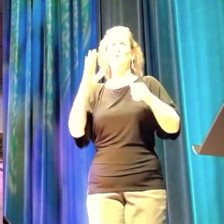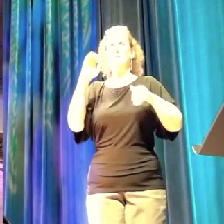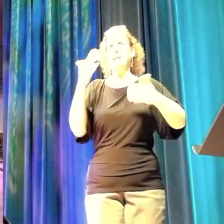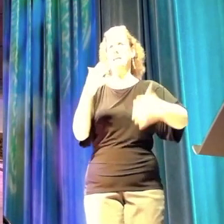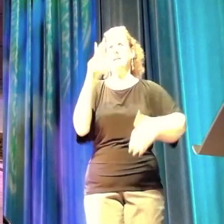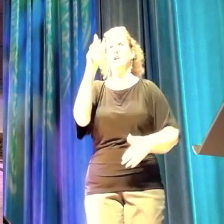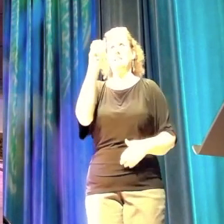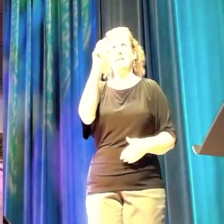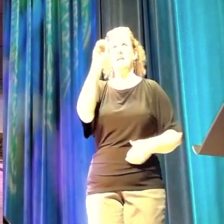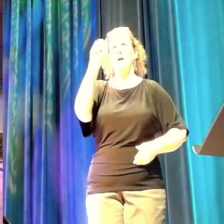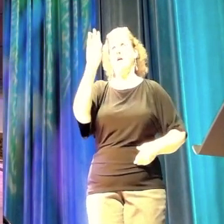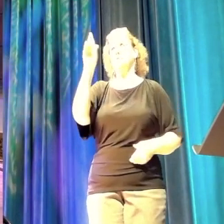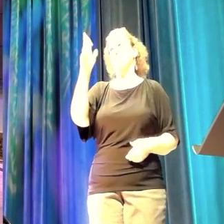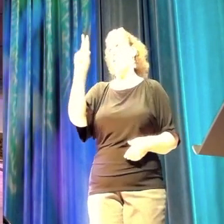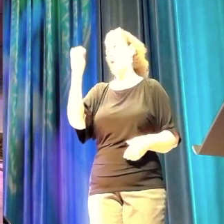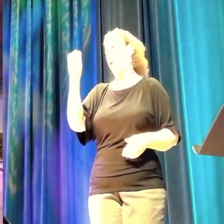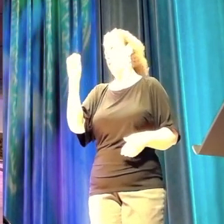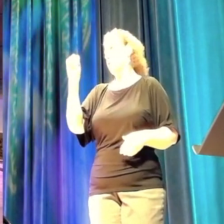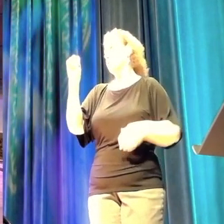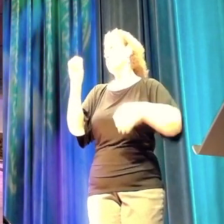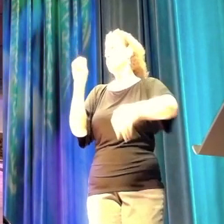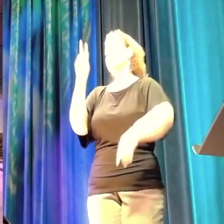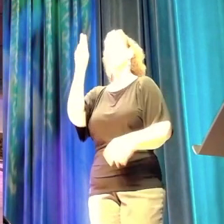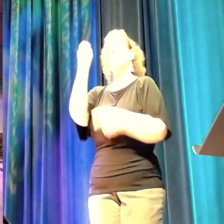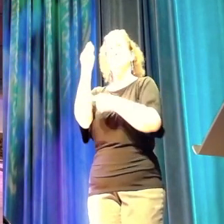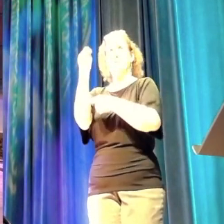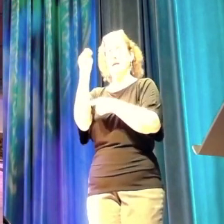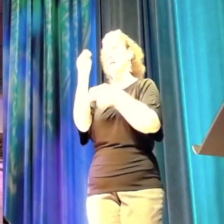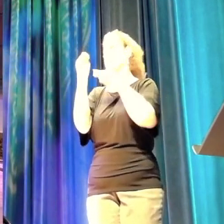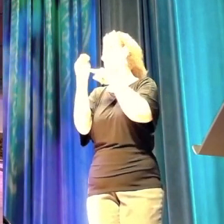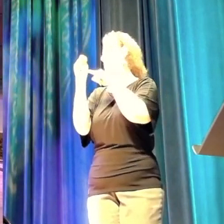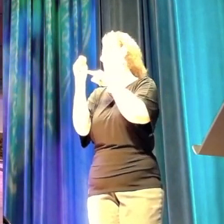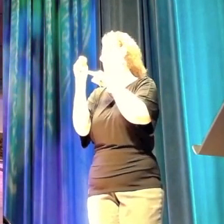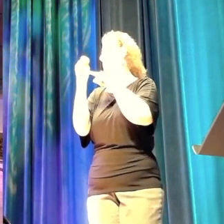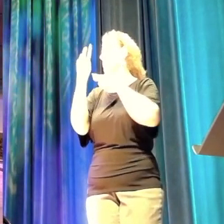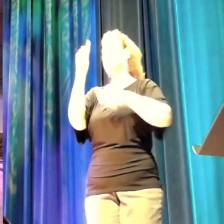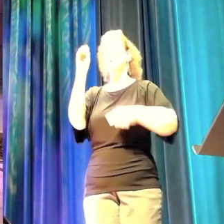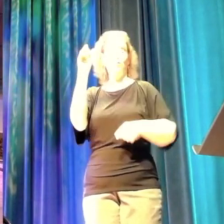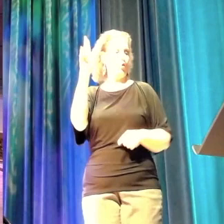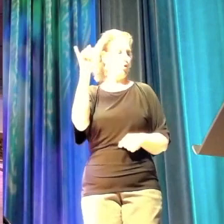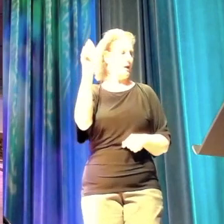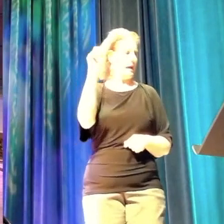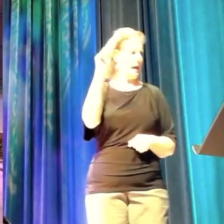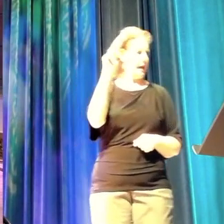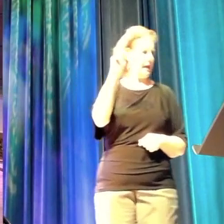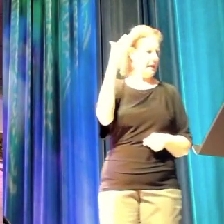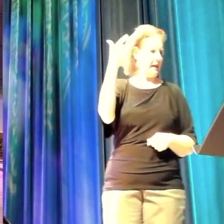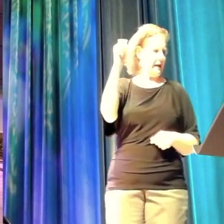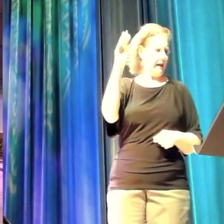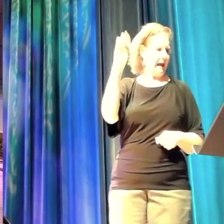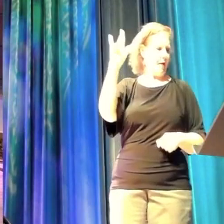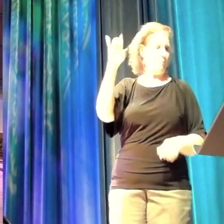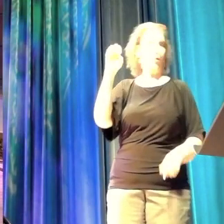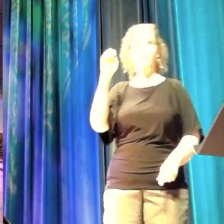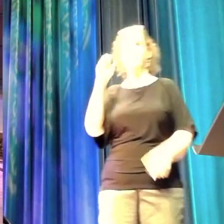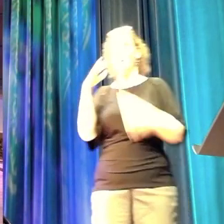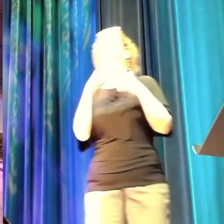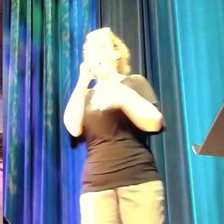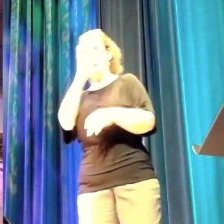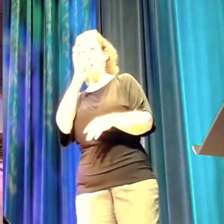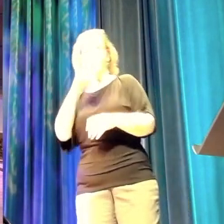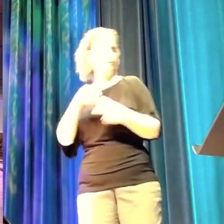is Mr. Ken Osborne. So Mr. Ken Osborne, Mr. Dorian Gamble, War Eagle.